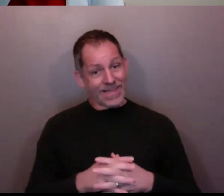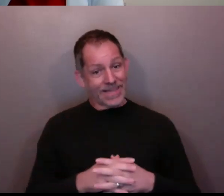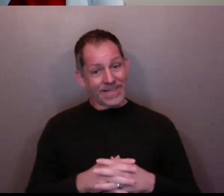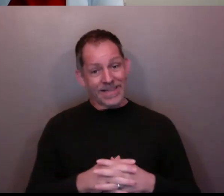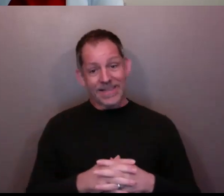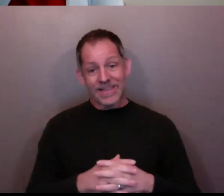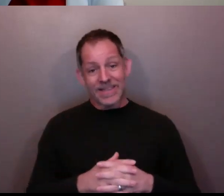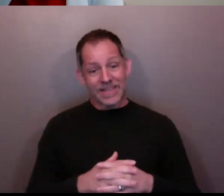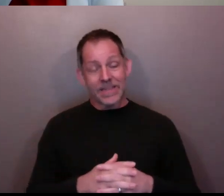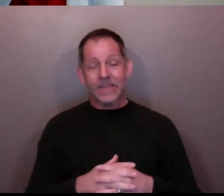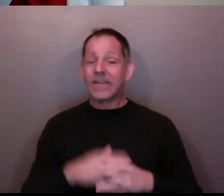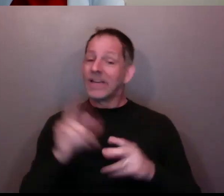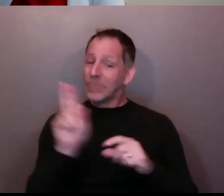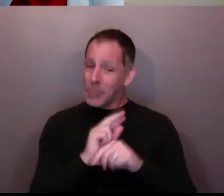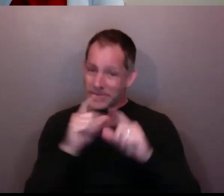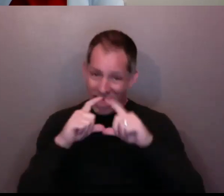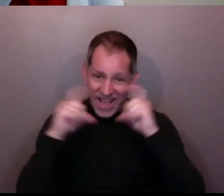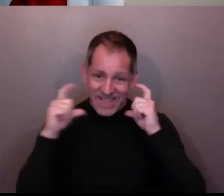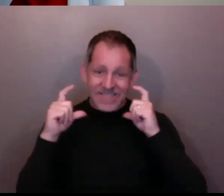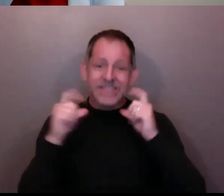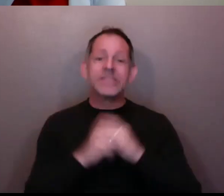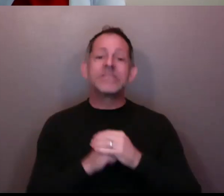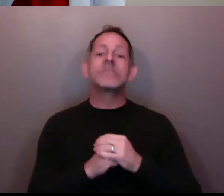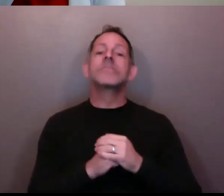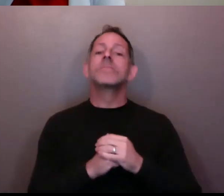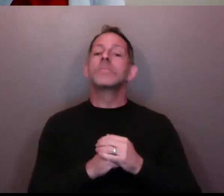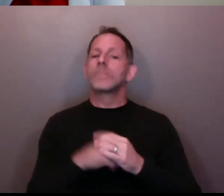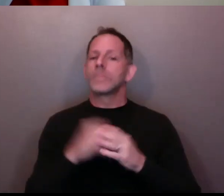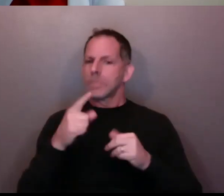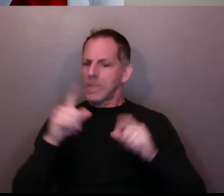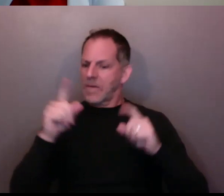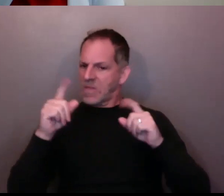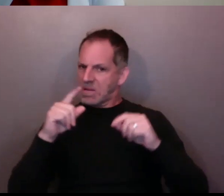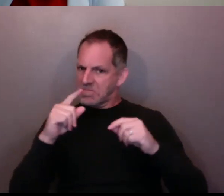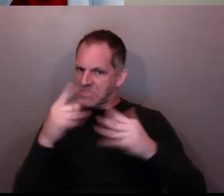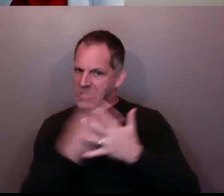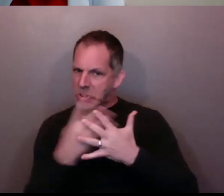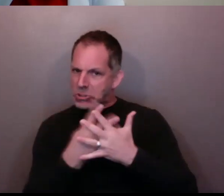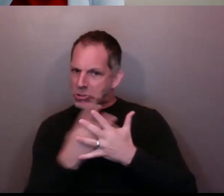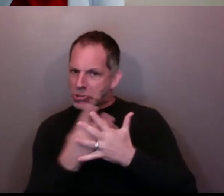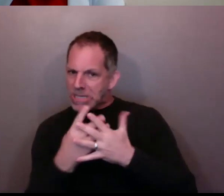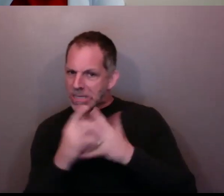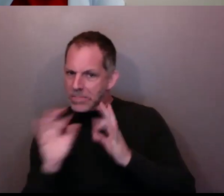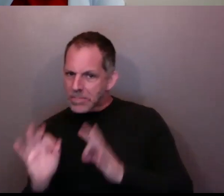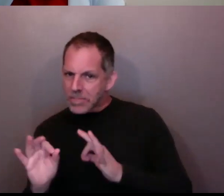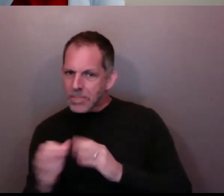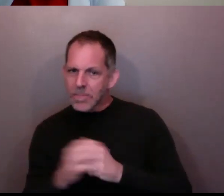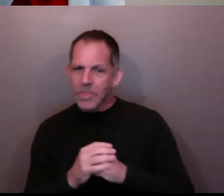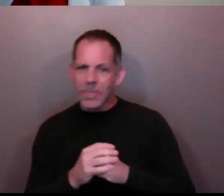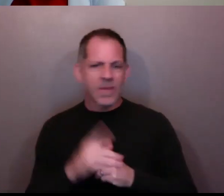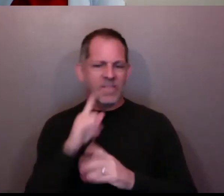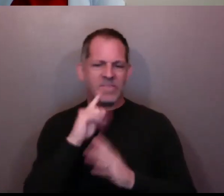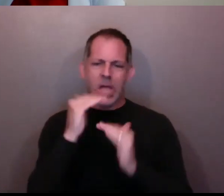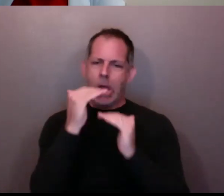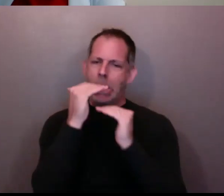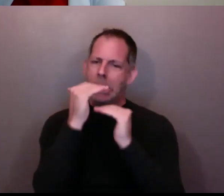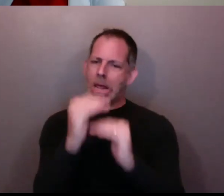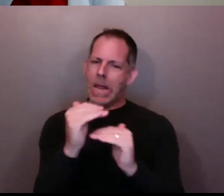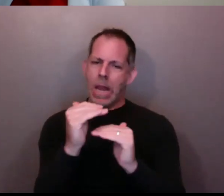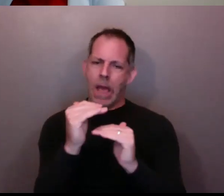symptom screening for the visitor are allowed. There's a, I think, a number limitation on them. It might be one or two